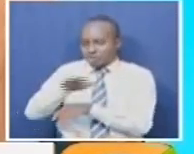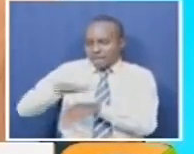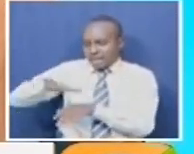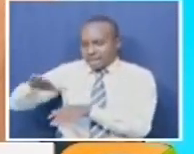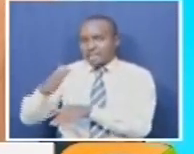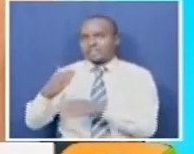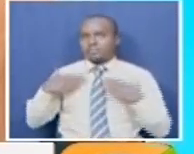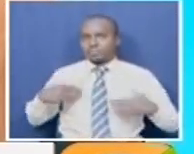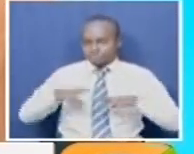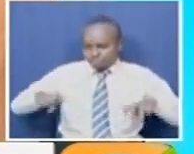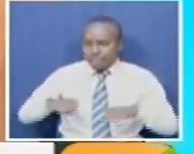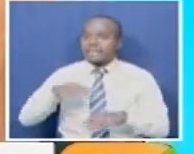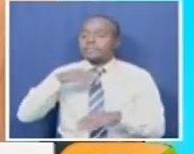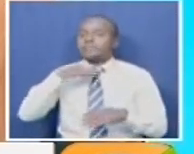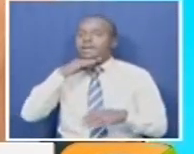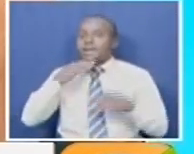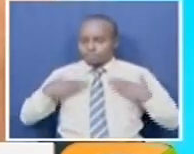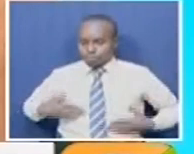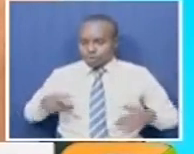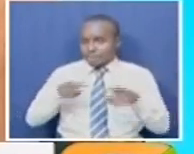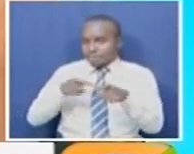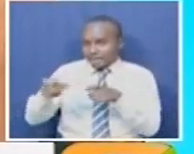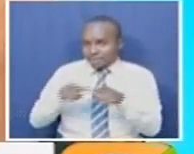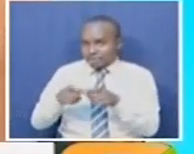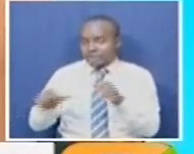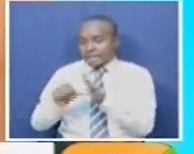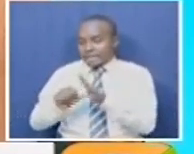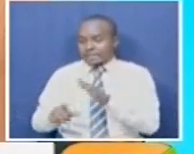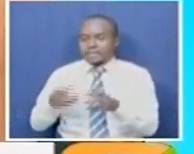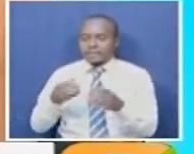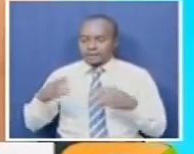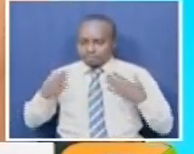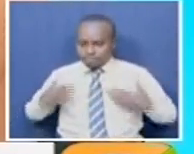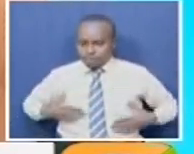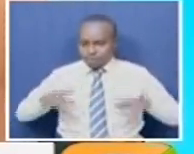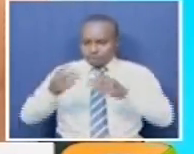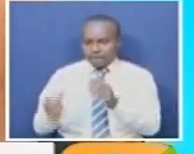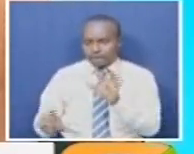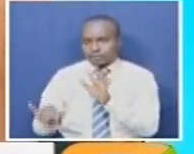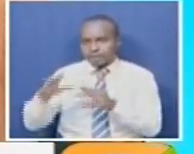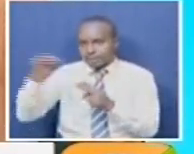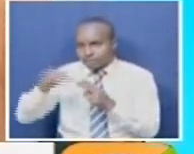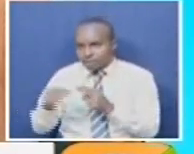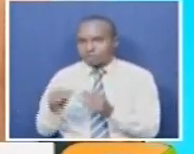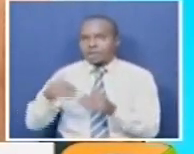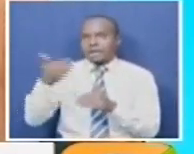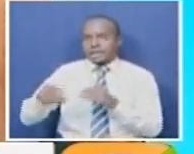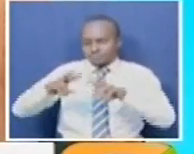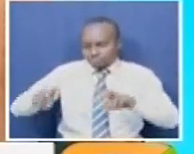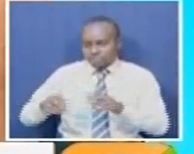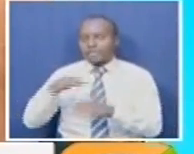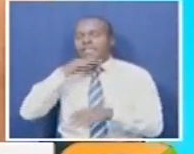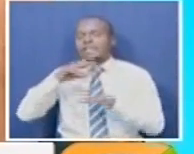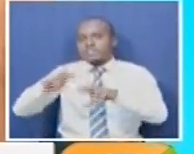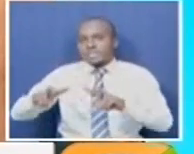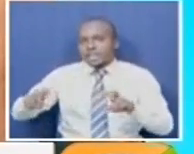pathology, namely dead body management, disaster victim identification, post-mortem examination, and death